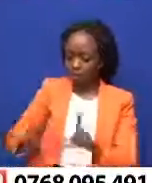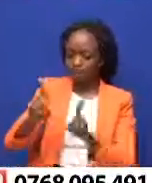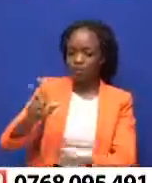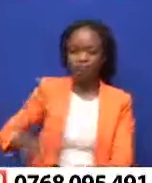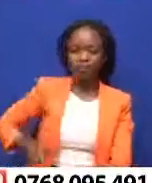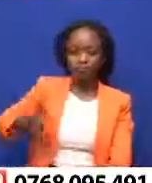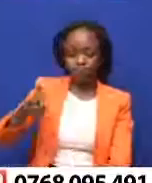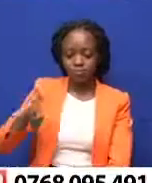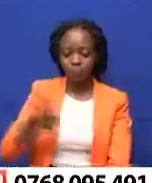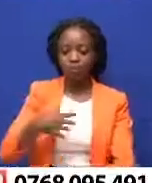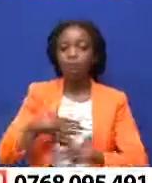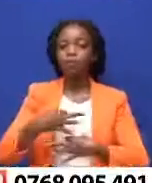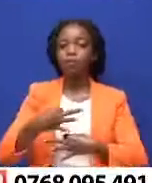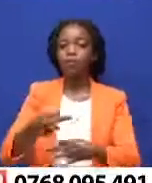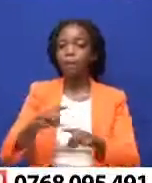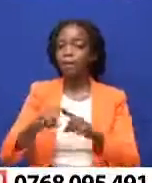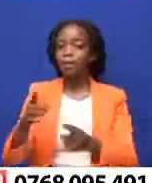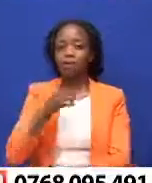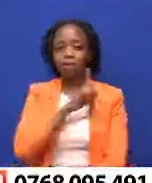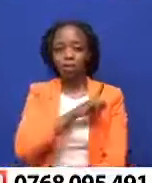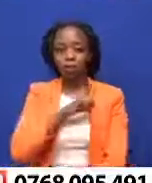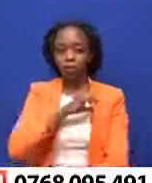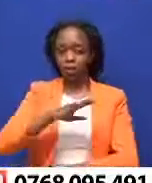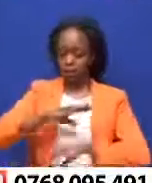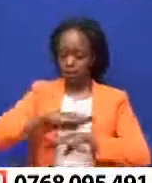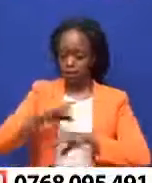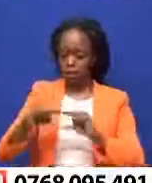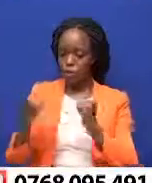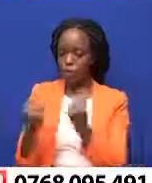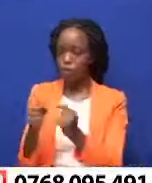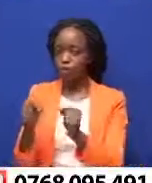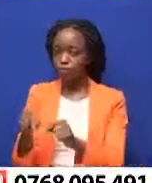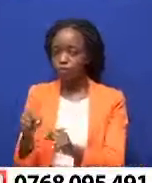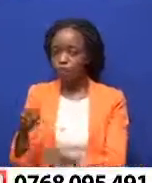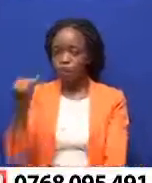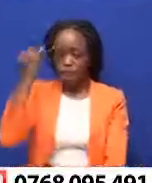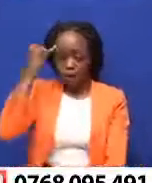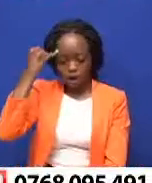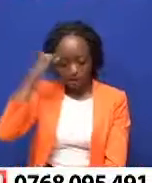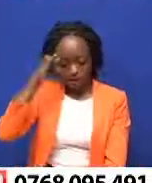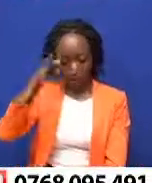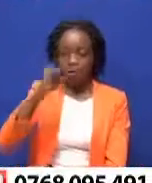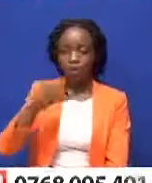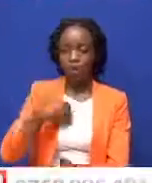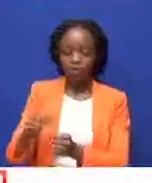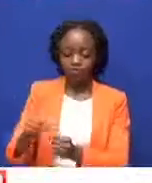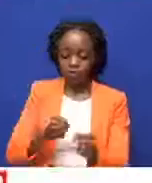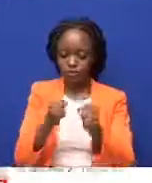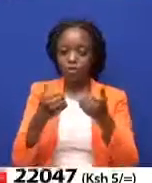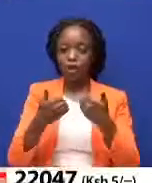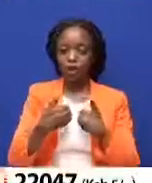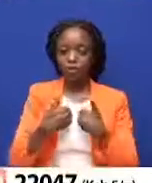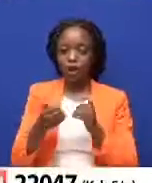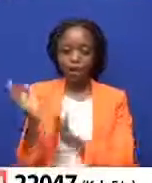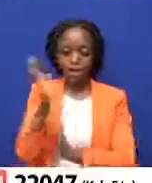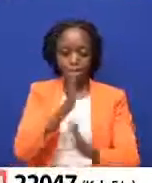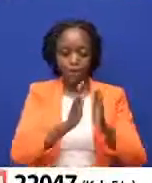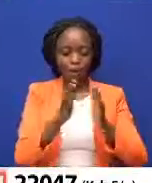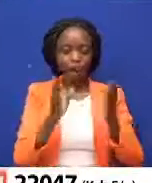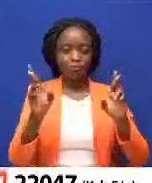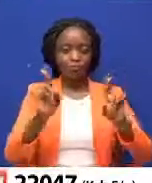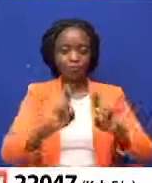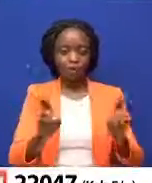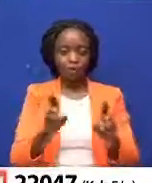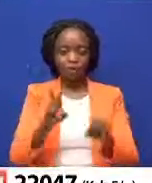interests. Mm-hmm. But lucky enough, Ford Kenya as a party, in its wisdom with their laid down structures, they had organized for